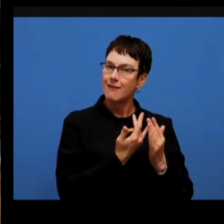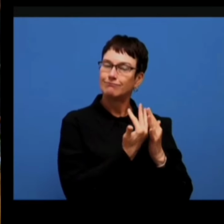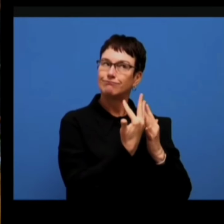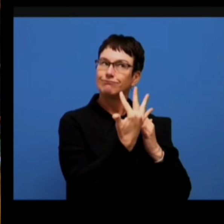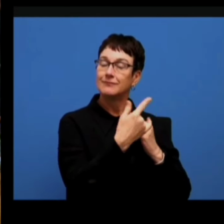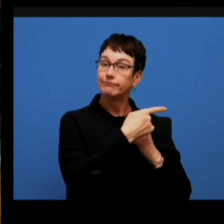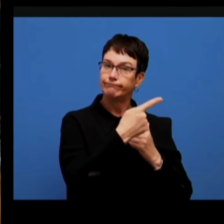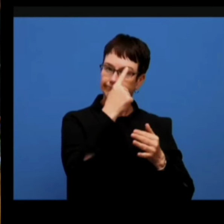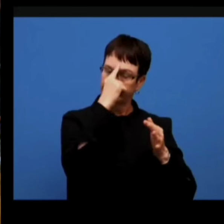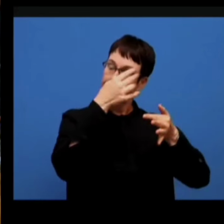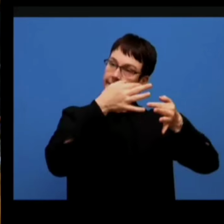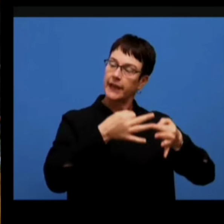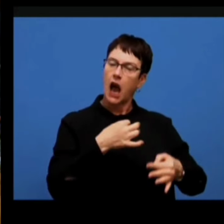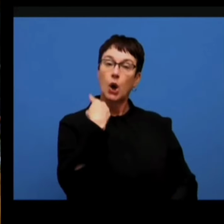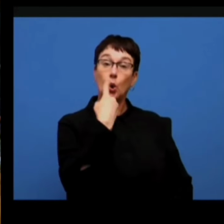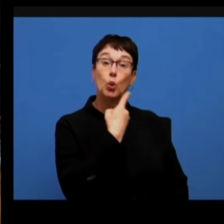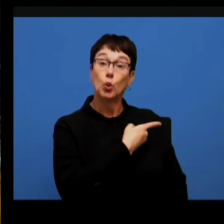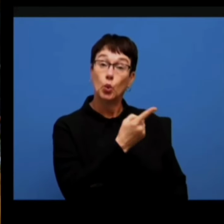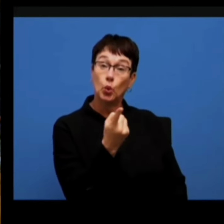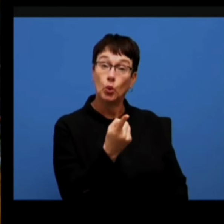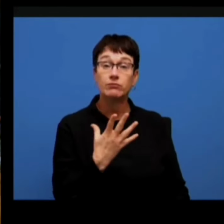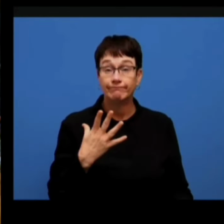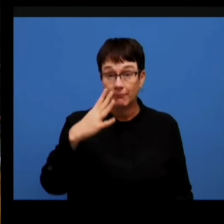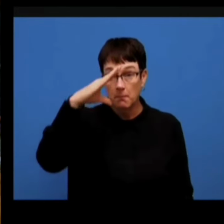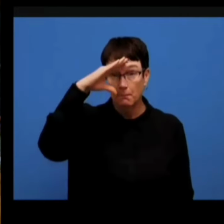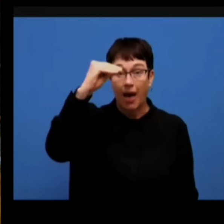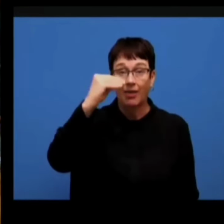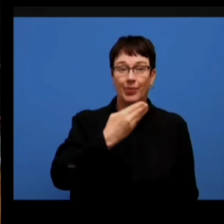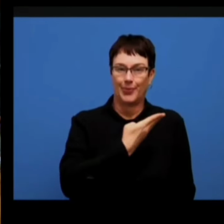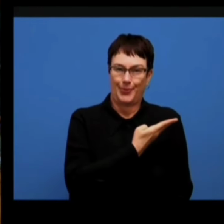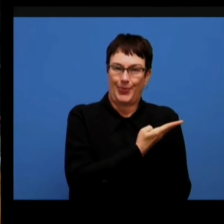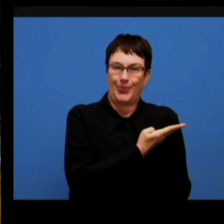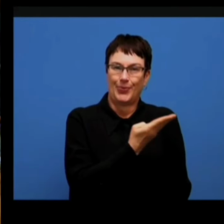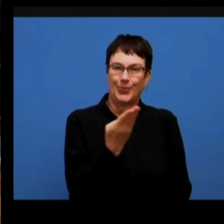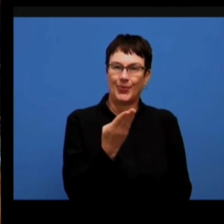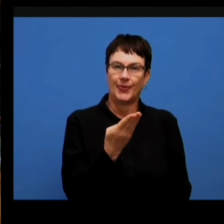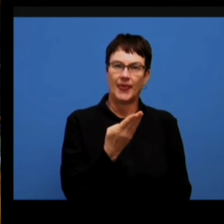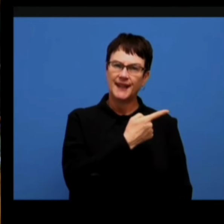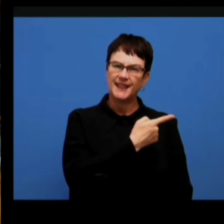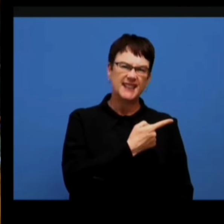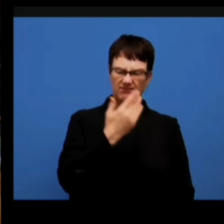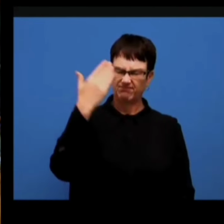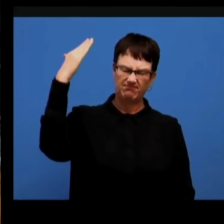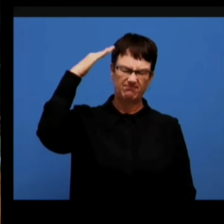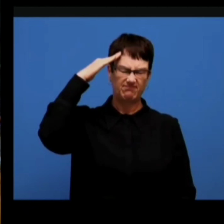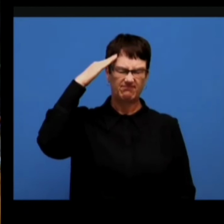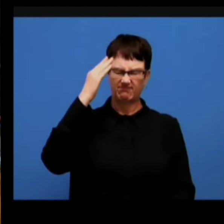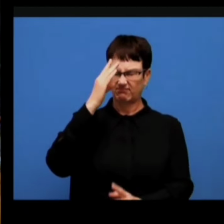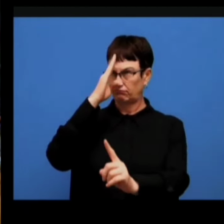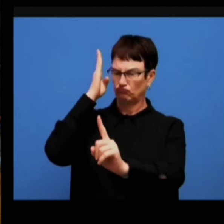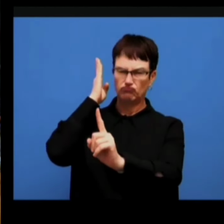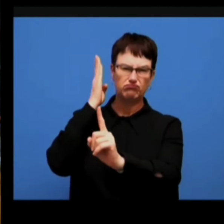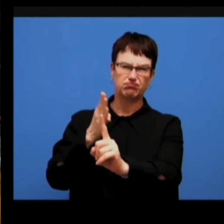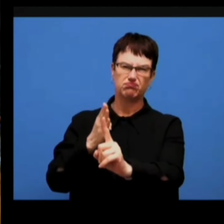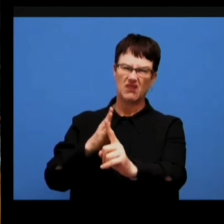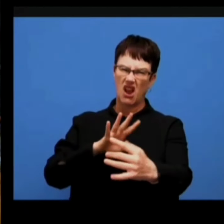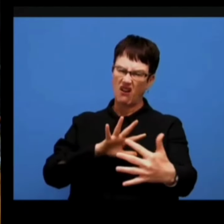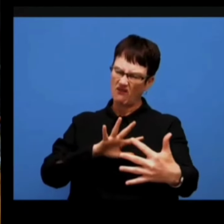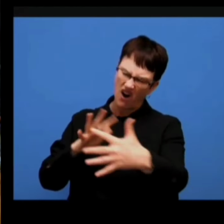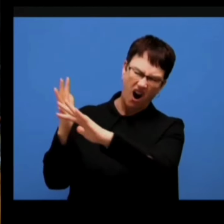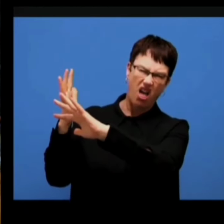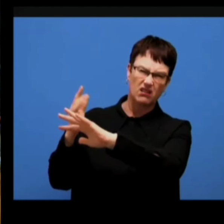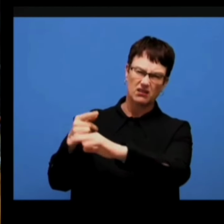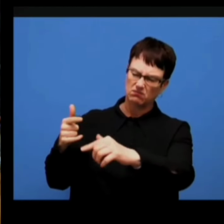elders call for the meaningful participation and inclusion of senior women in peacemaking